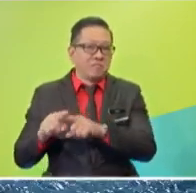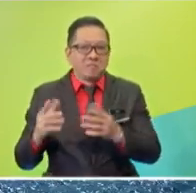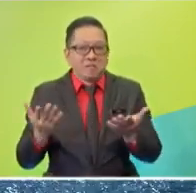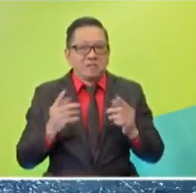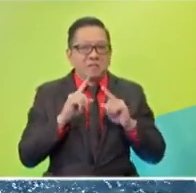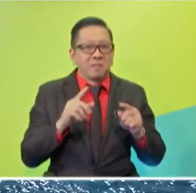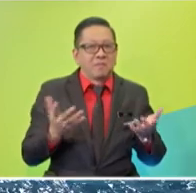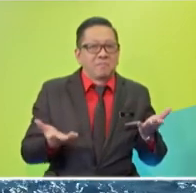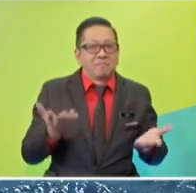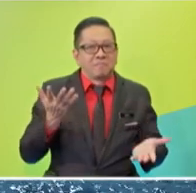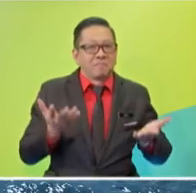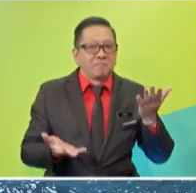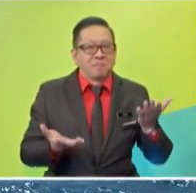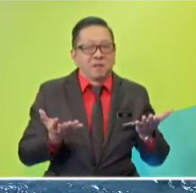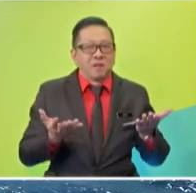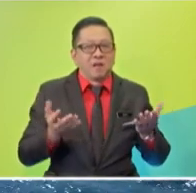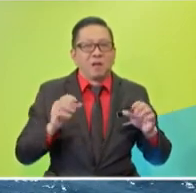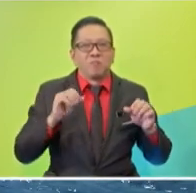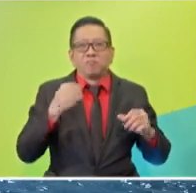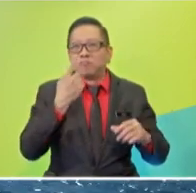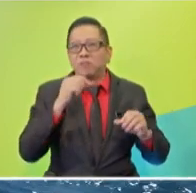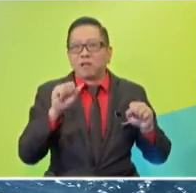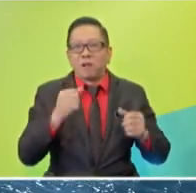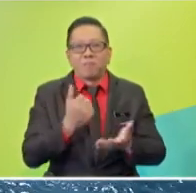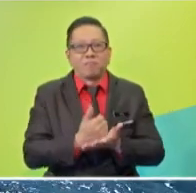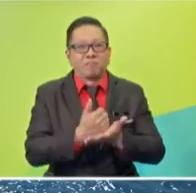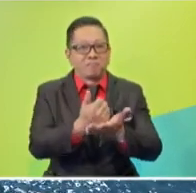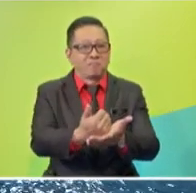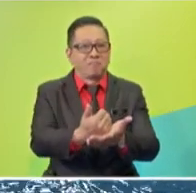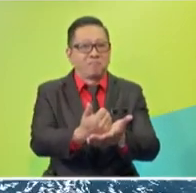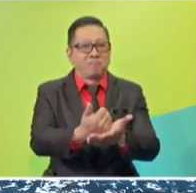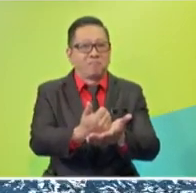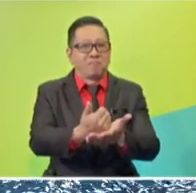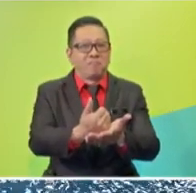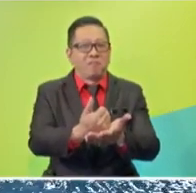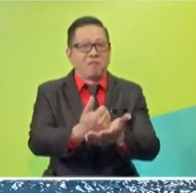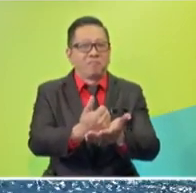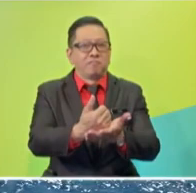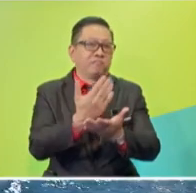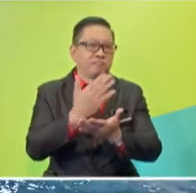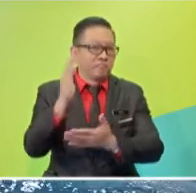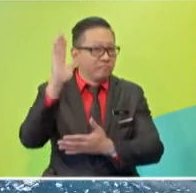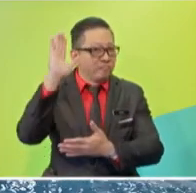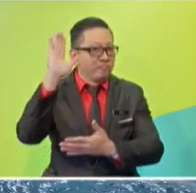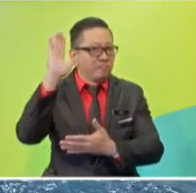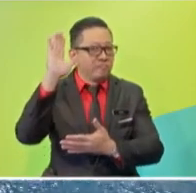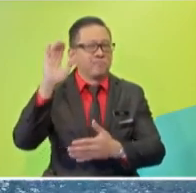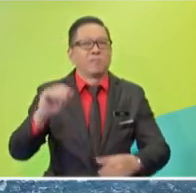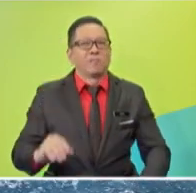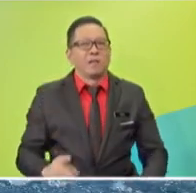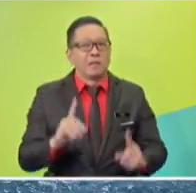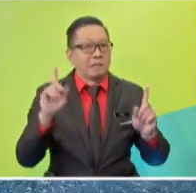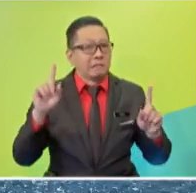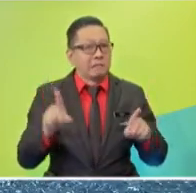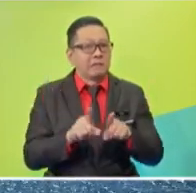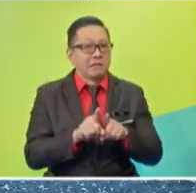Right. Who can help? Maybe you can raise your hand up. Yeah. Raise your hands if you want to help or you agree.